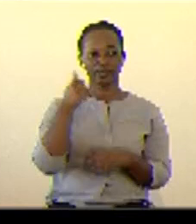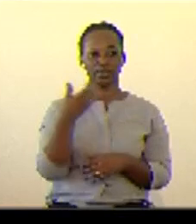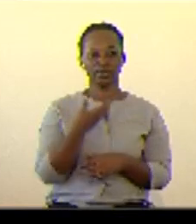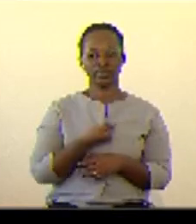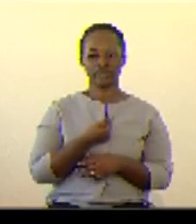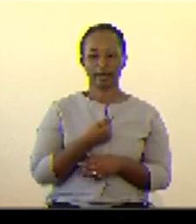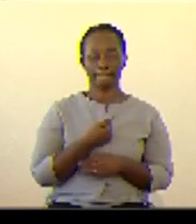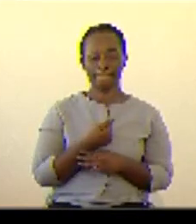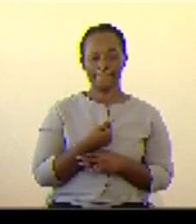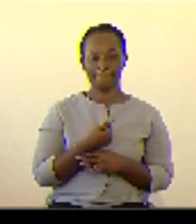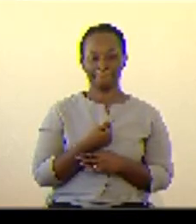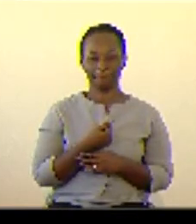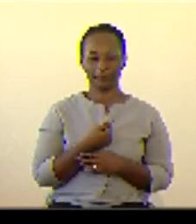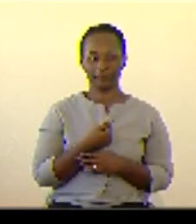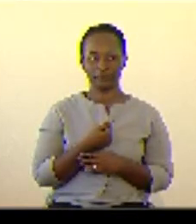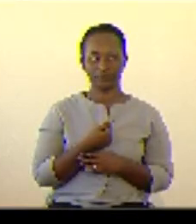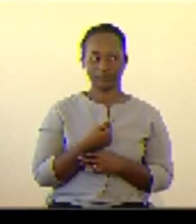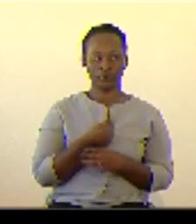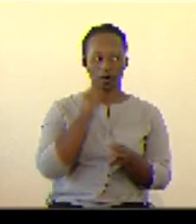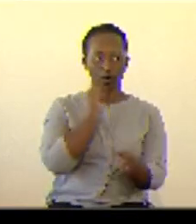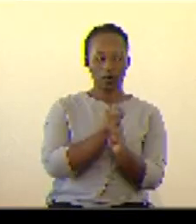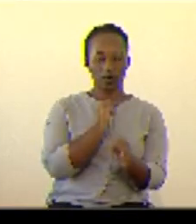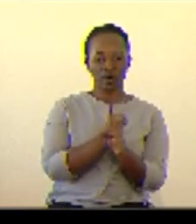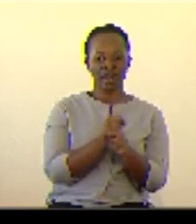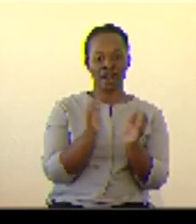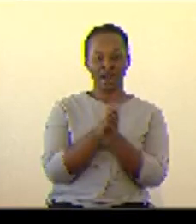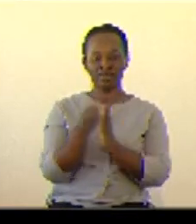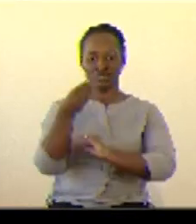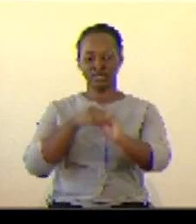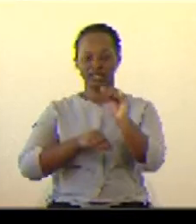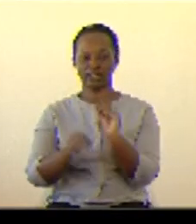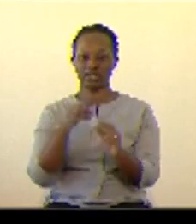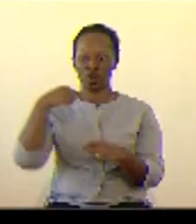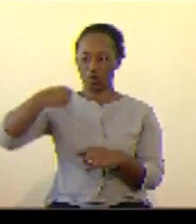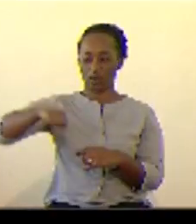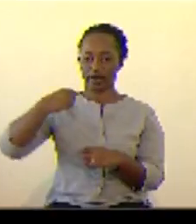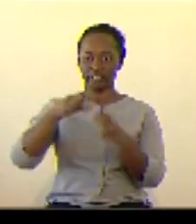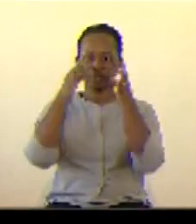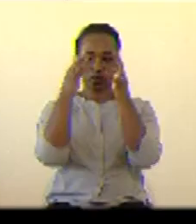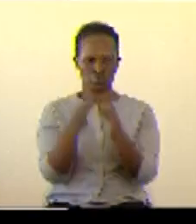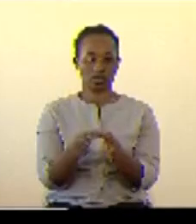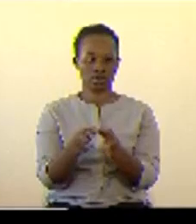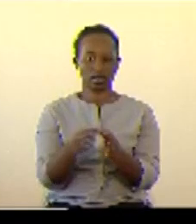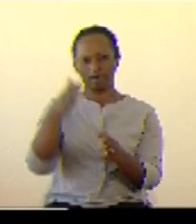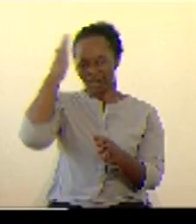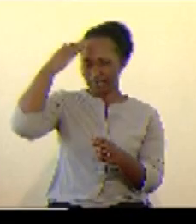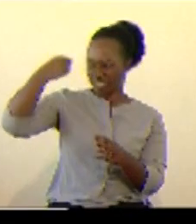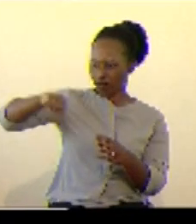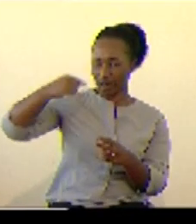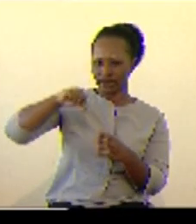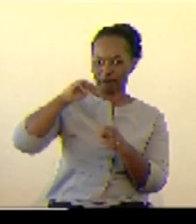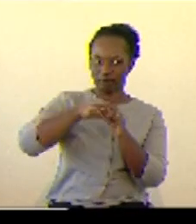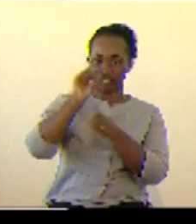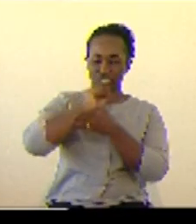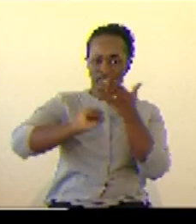and selling quality goods and services. You know what quality means from your senior 4 under